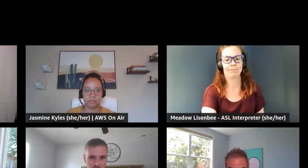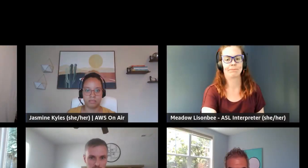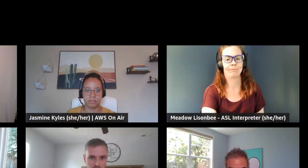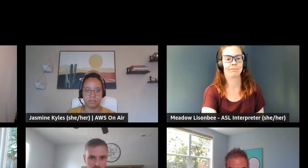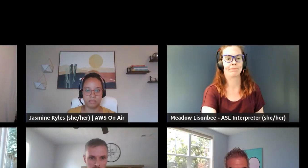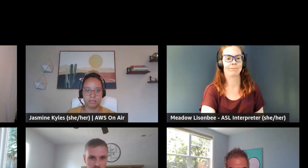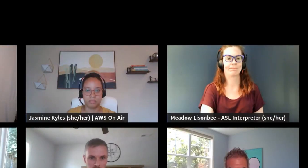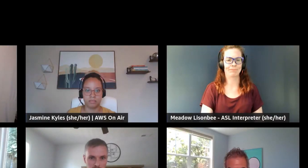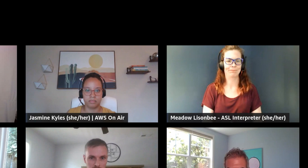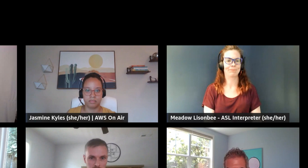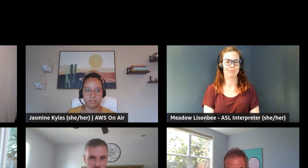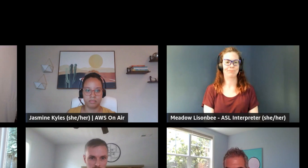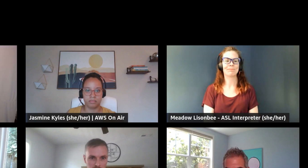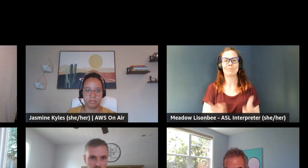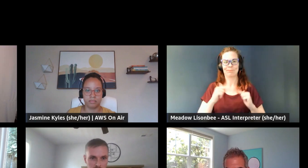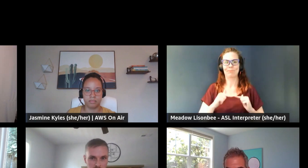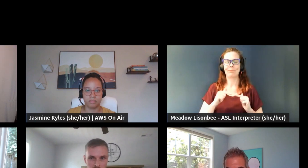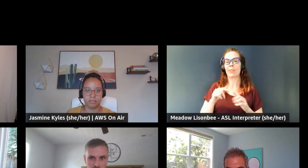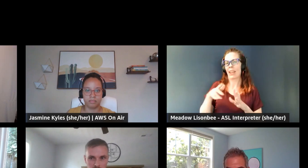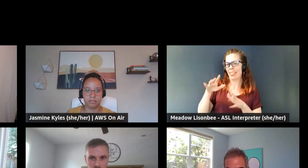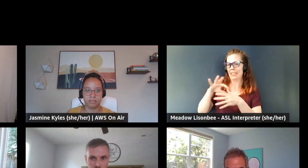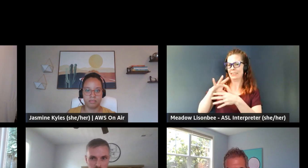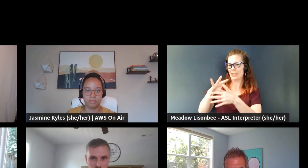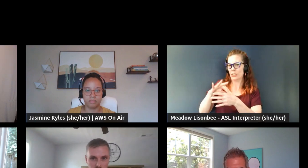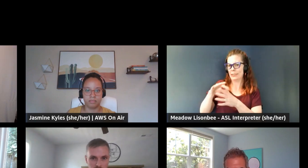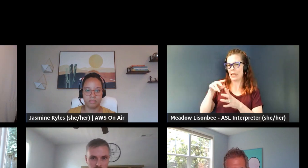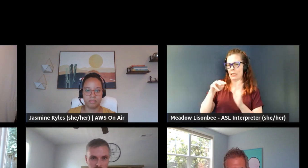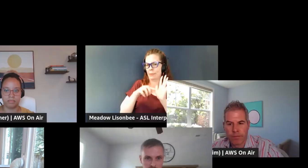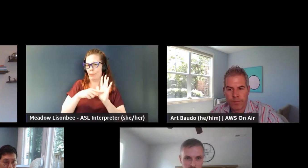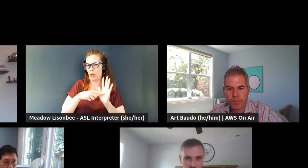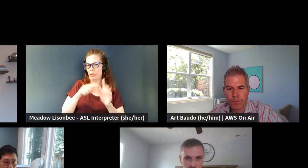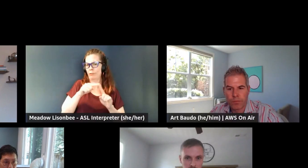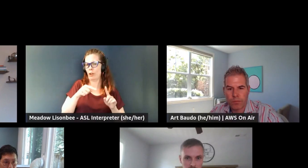context model here, right? From 2K to 4K.